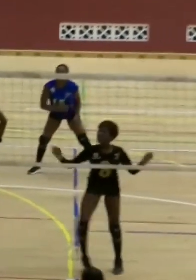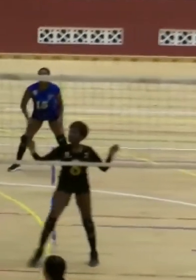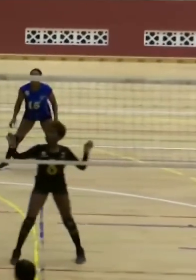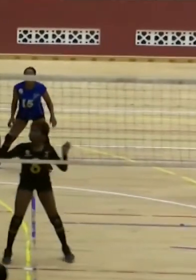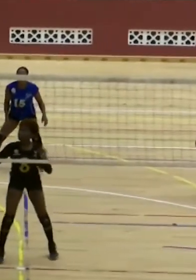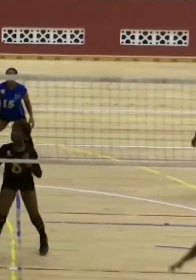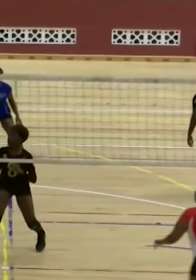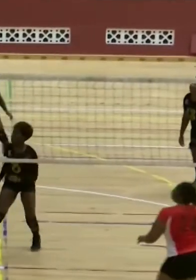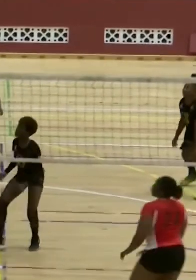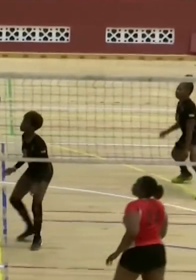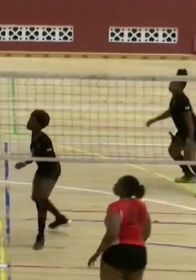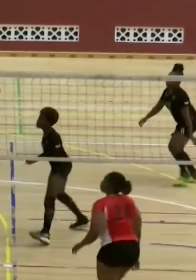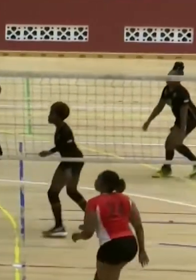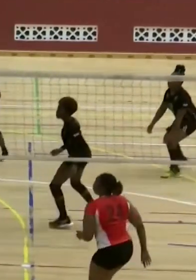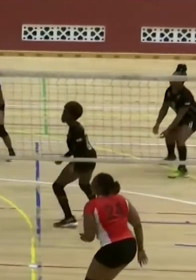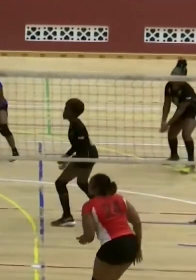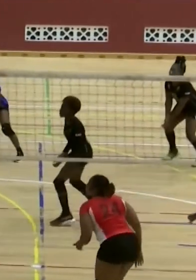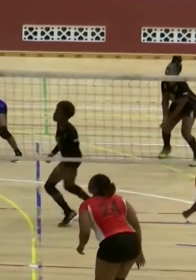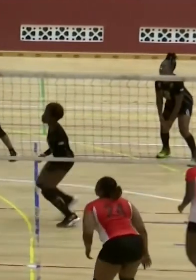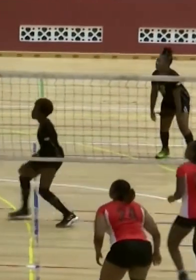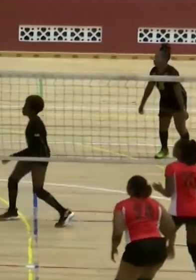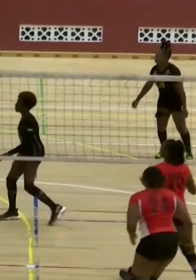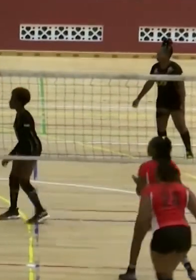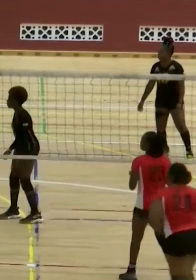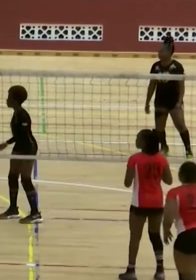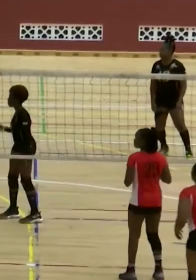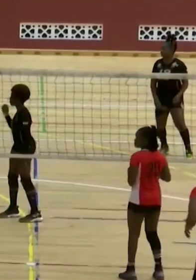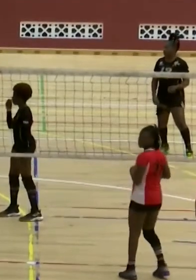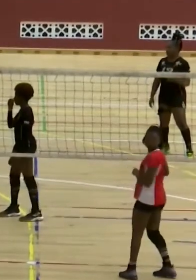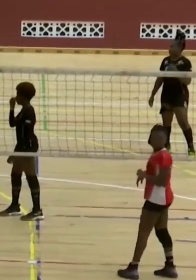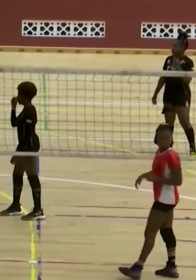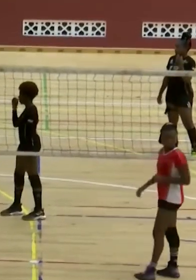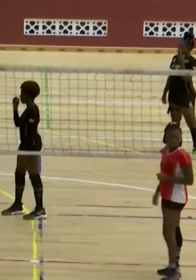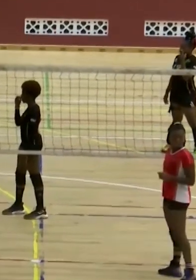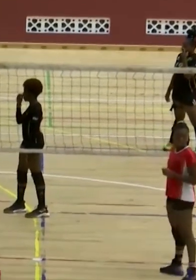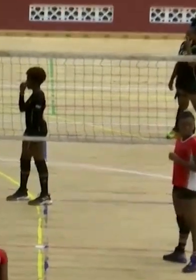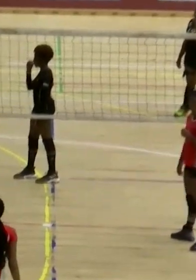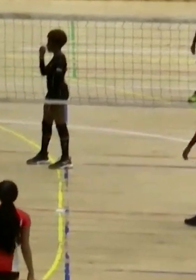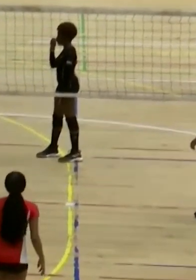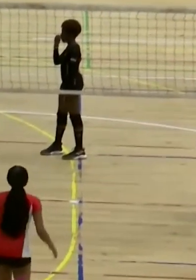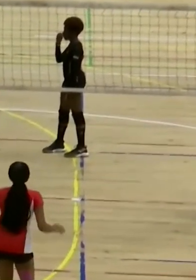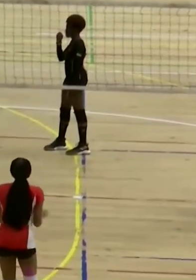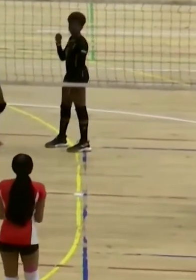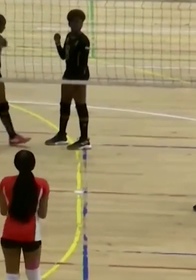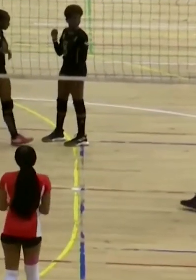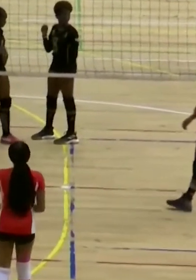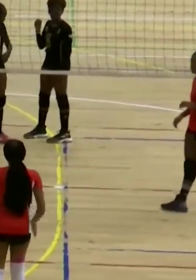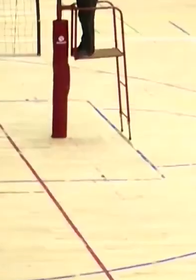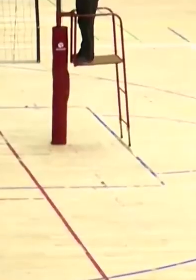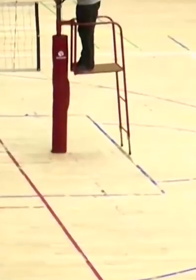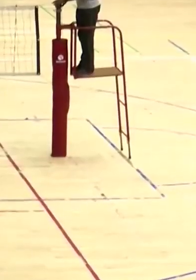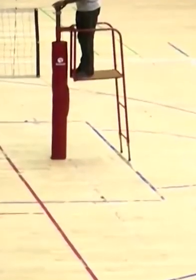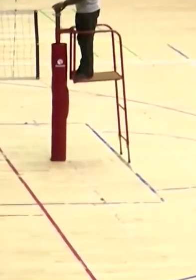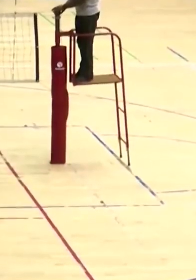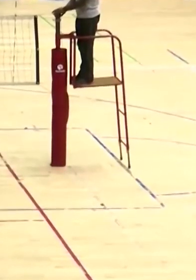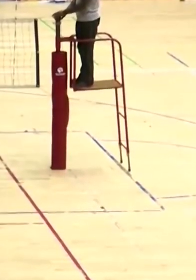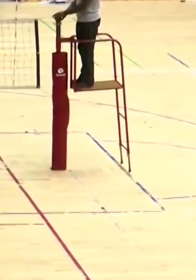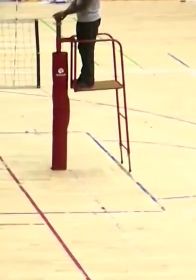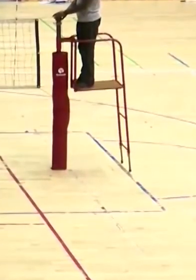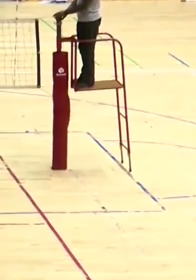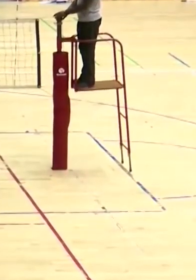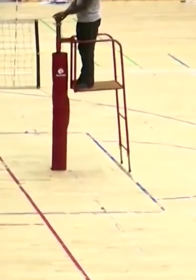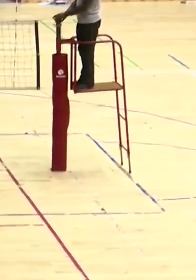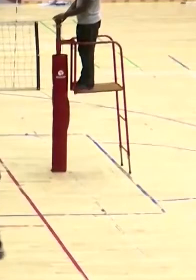the high looping serve and Raquel not on her toes, drops into space. In fact, Warrens rattle off a few more points before the